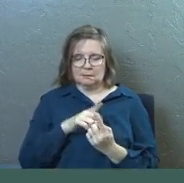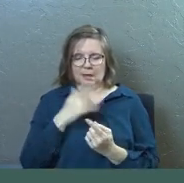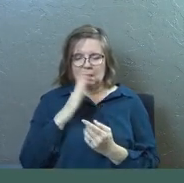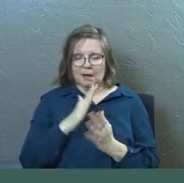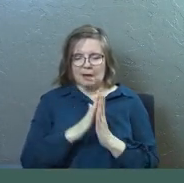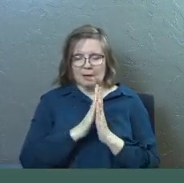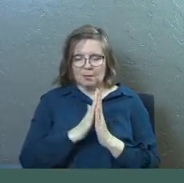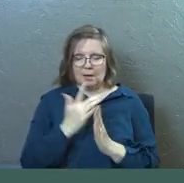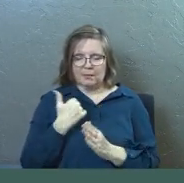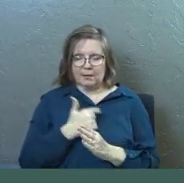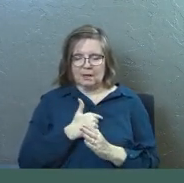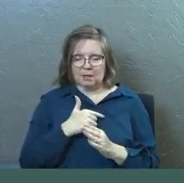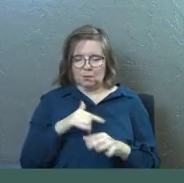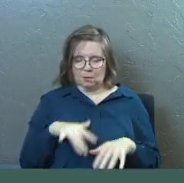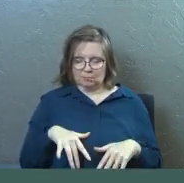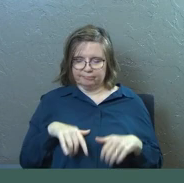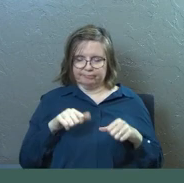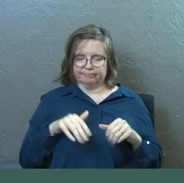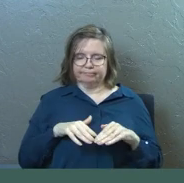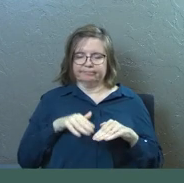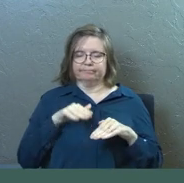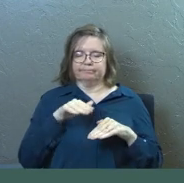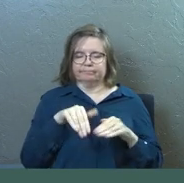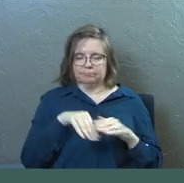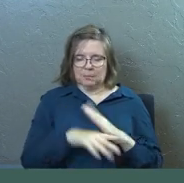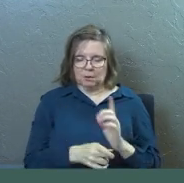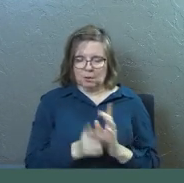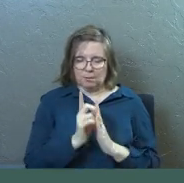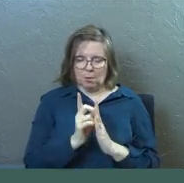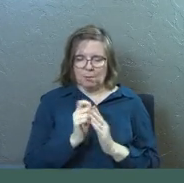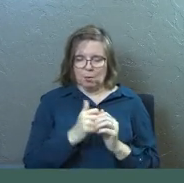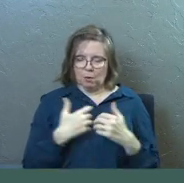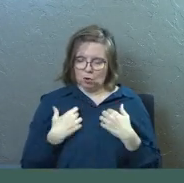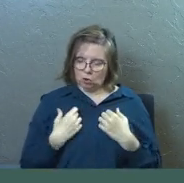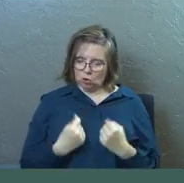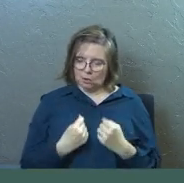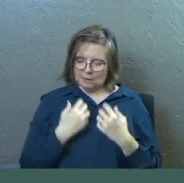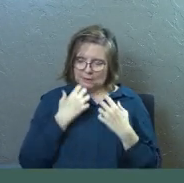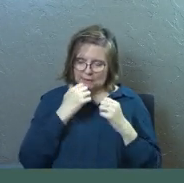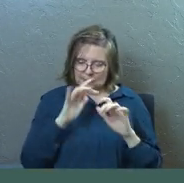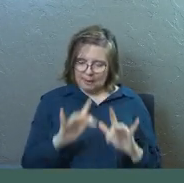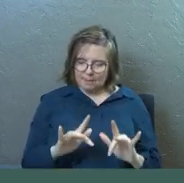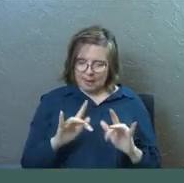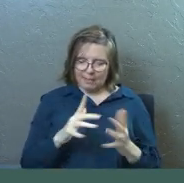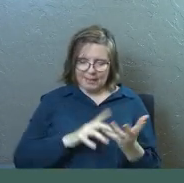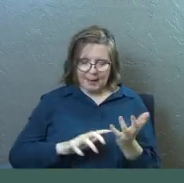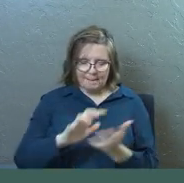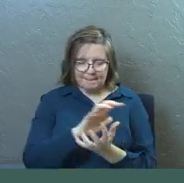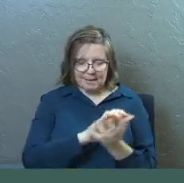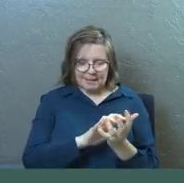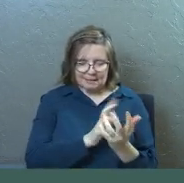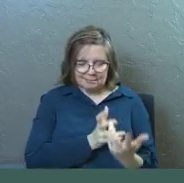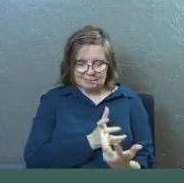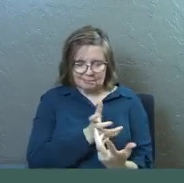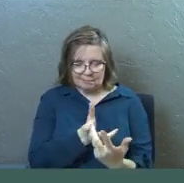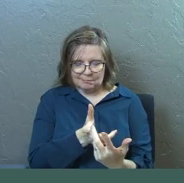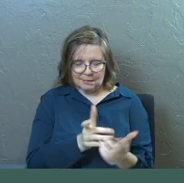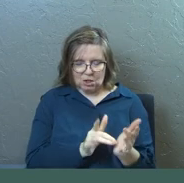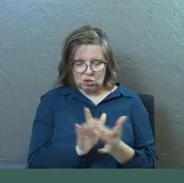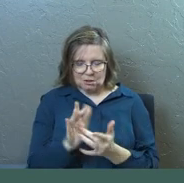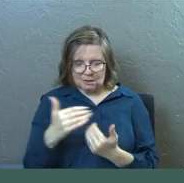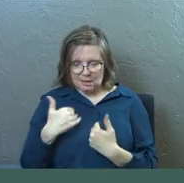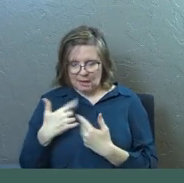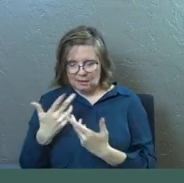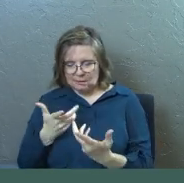And God, I pray that we would step into those moments with courage and compassion, that mix that Stephen had, Lord, that Jesus